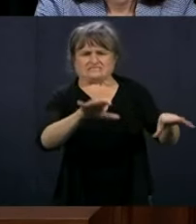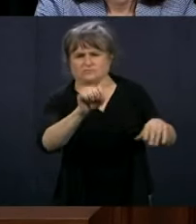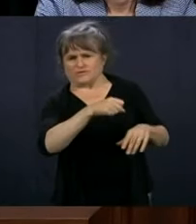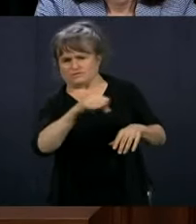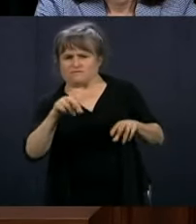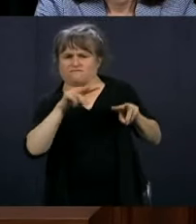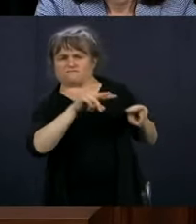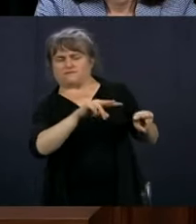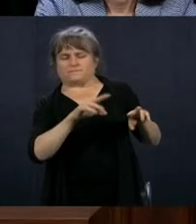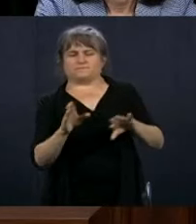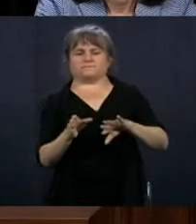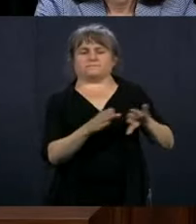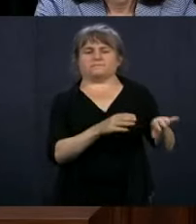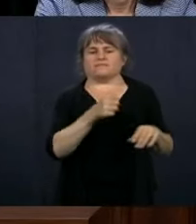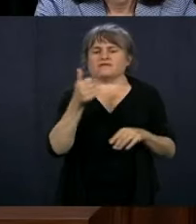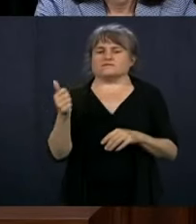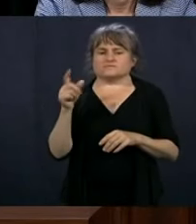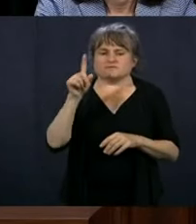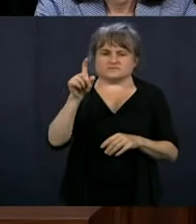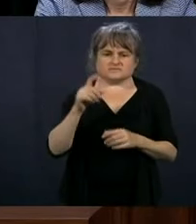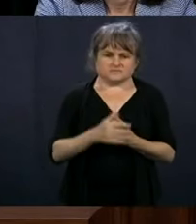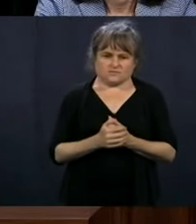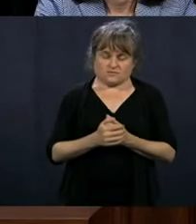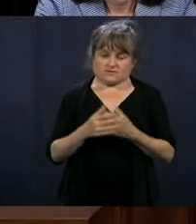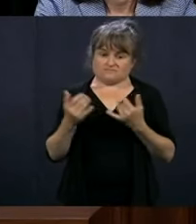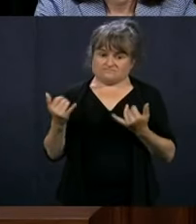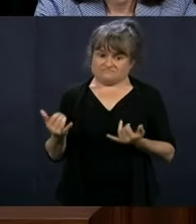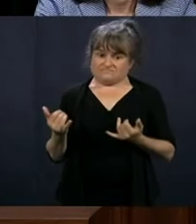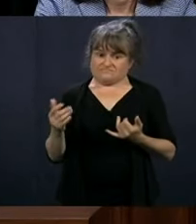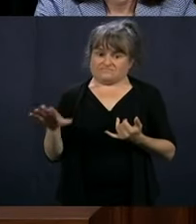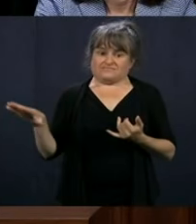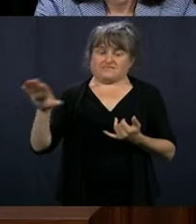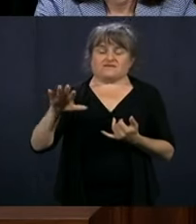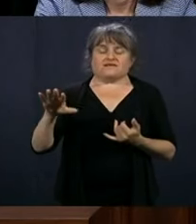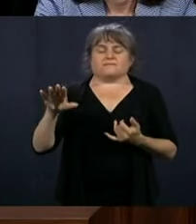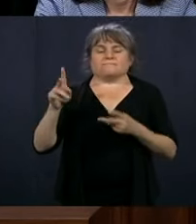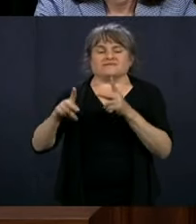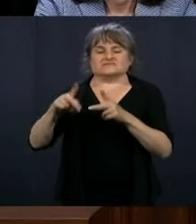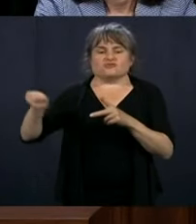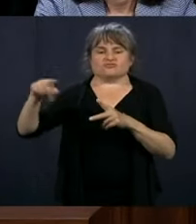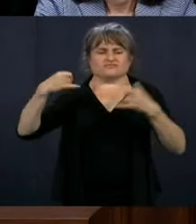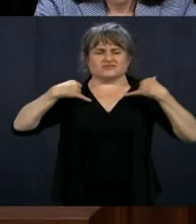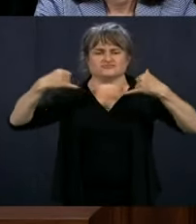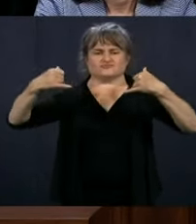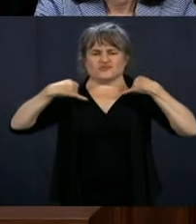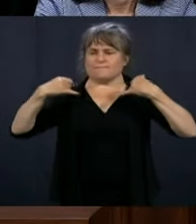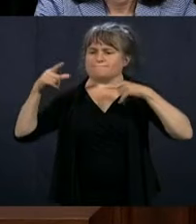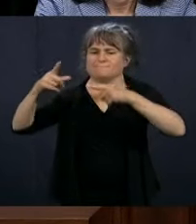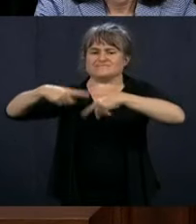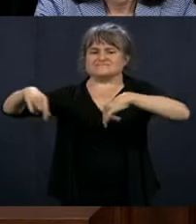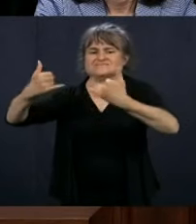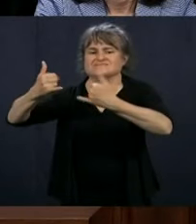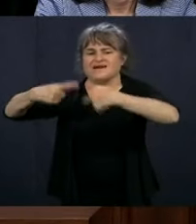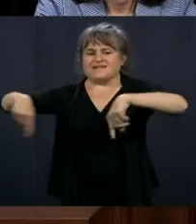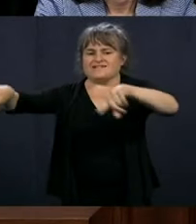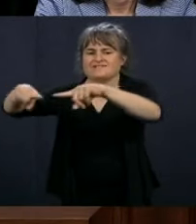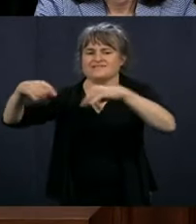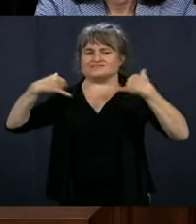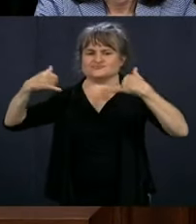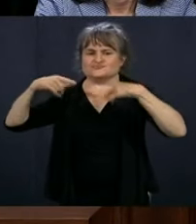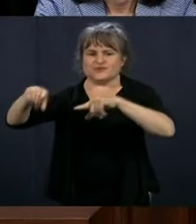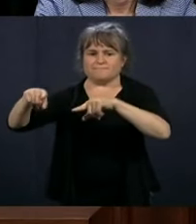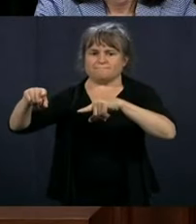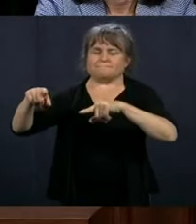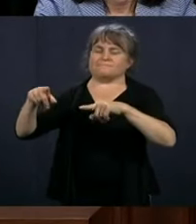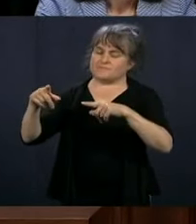Many voices are rising today. It's the bar owner or the gym, private gym owners who are in